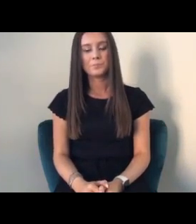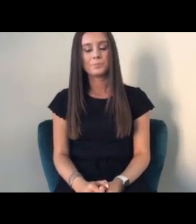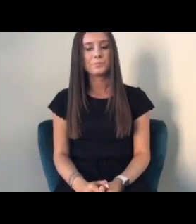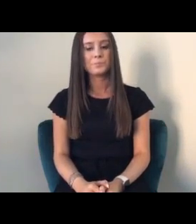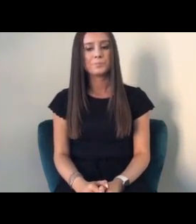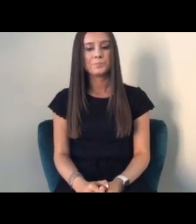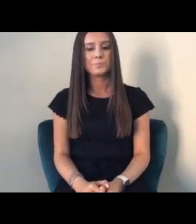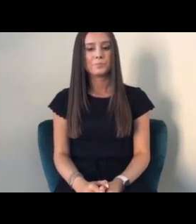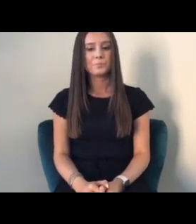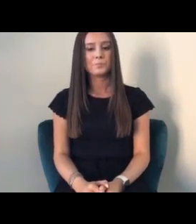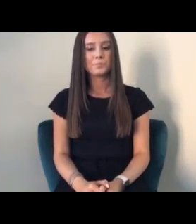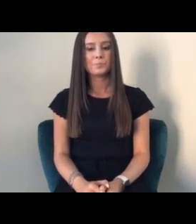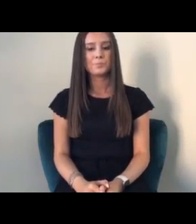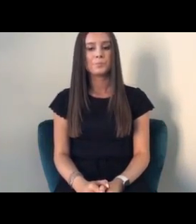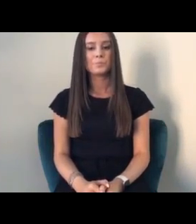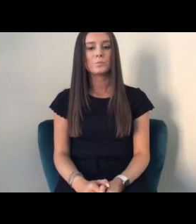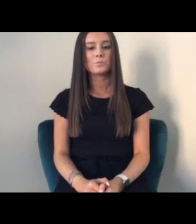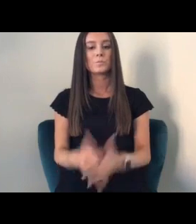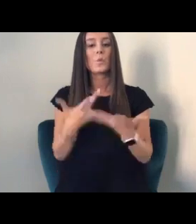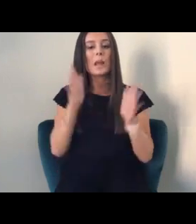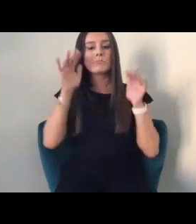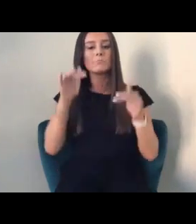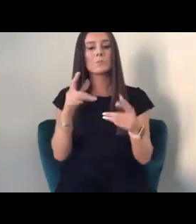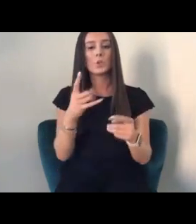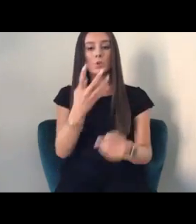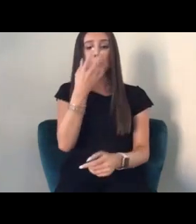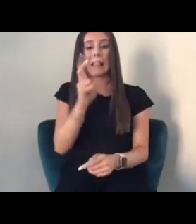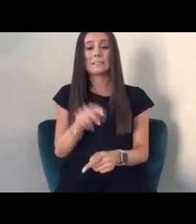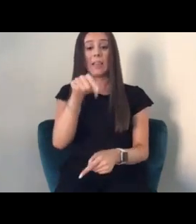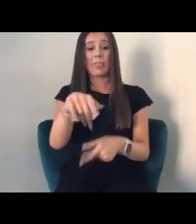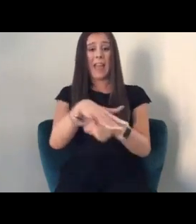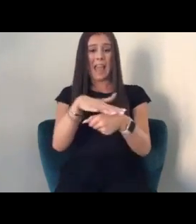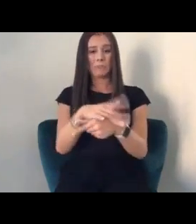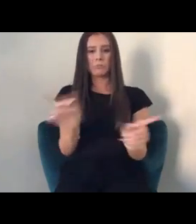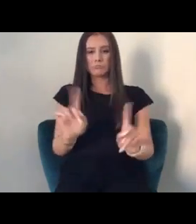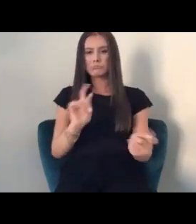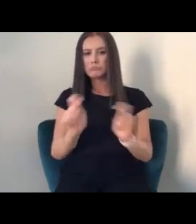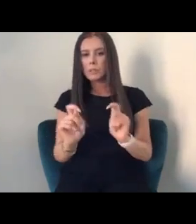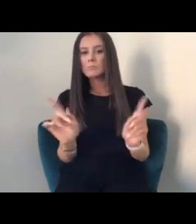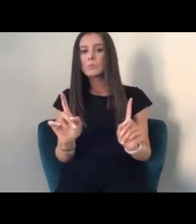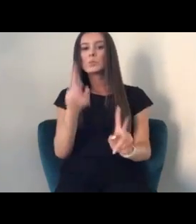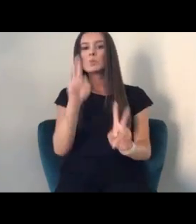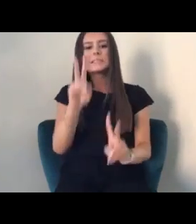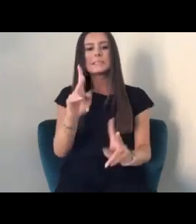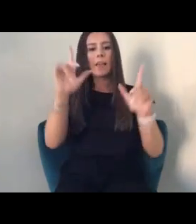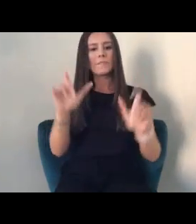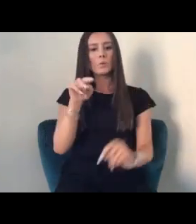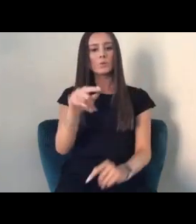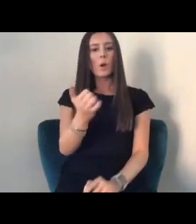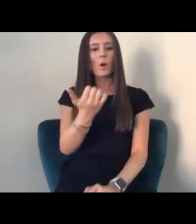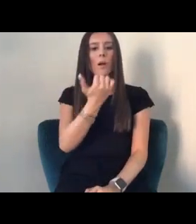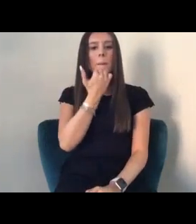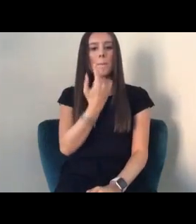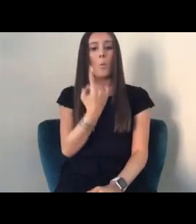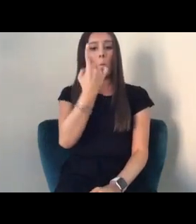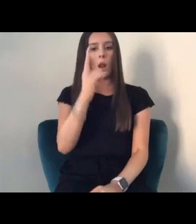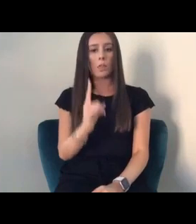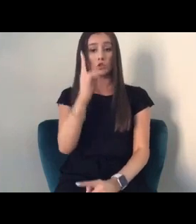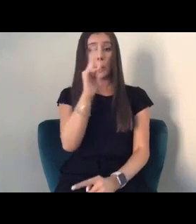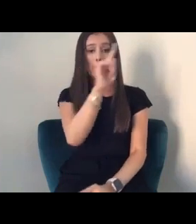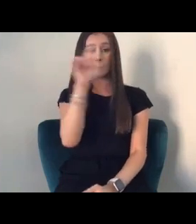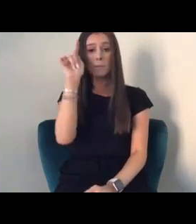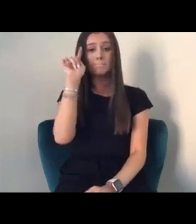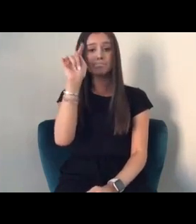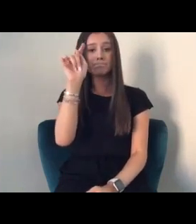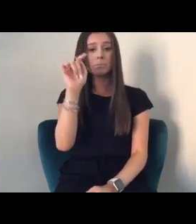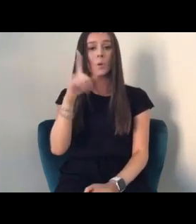So moving now to utilities in this area, as shown on the image on screen as point 1, we plan